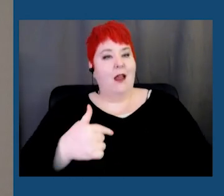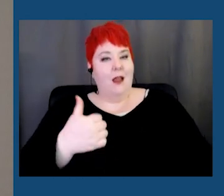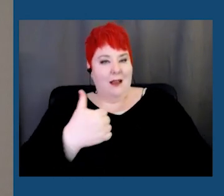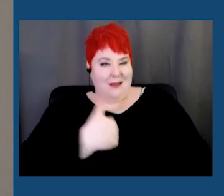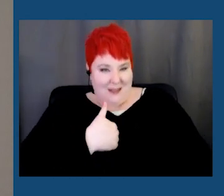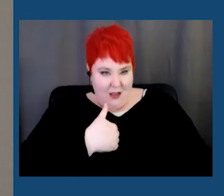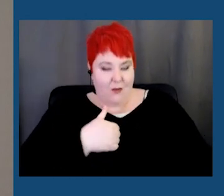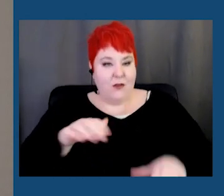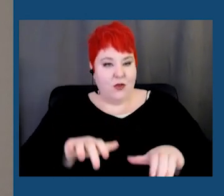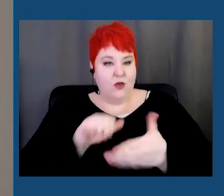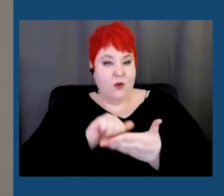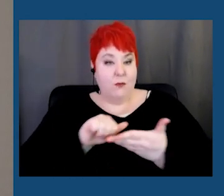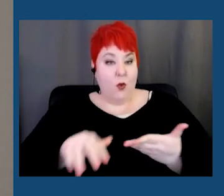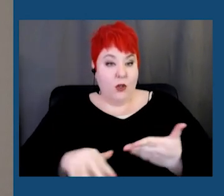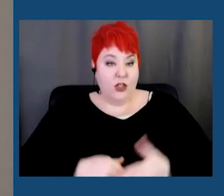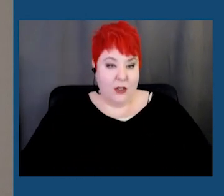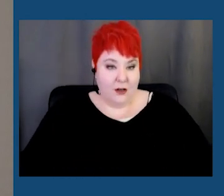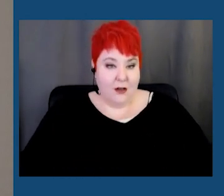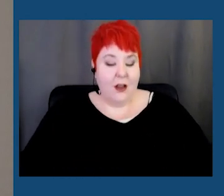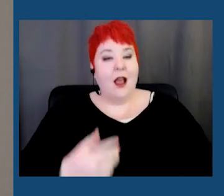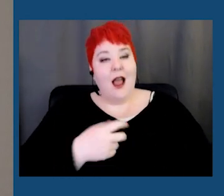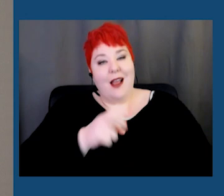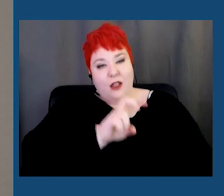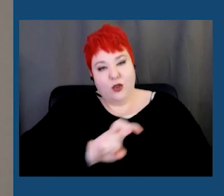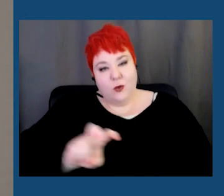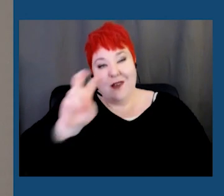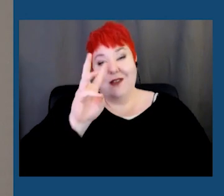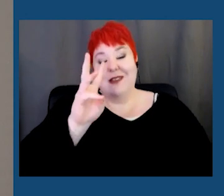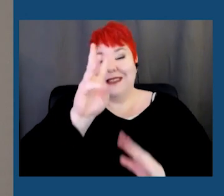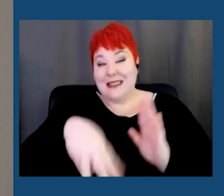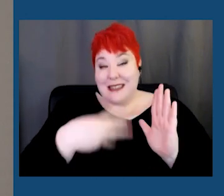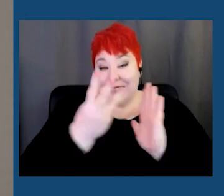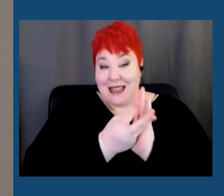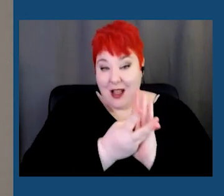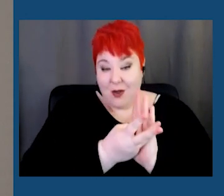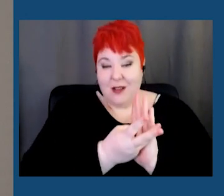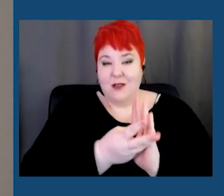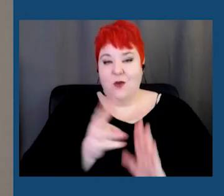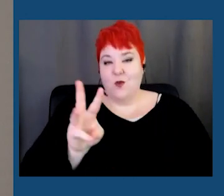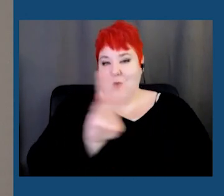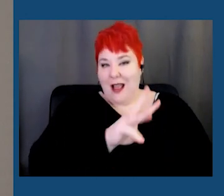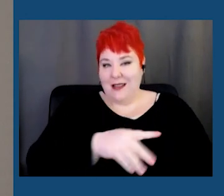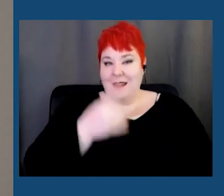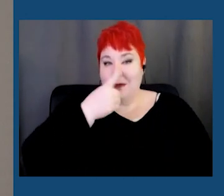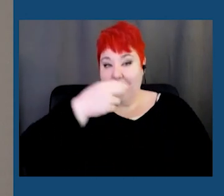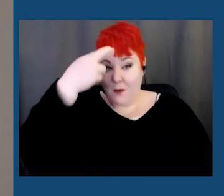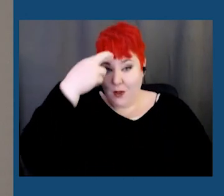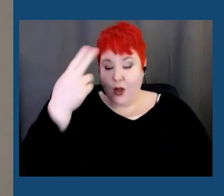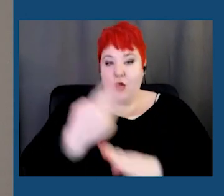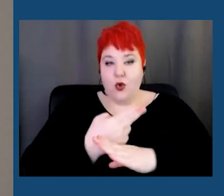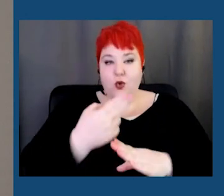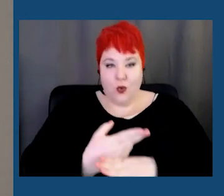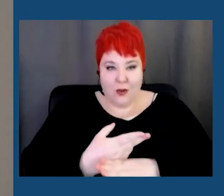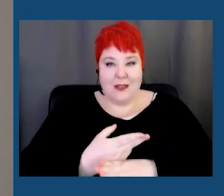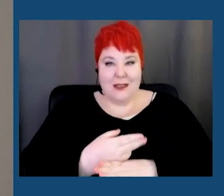I had just traveled 6 hours on a bus west of the Dominican Republic, wearing adult pads while